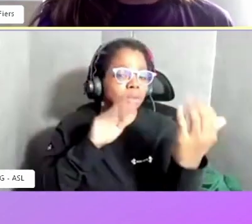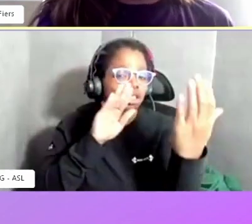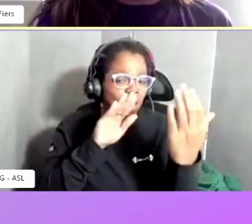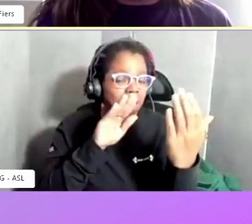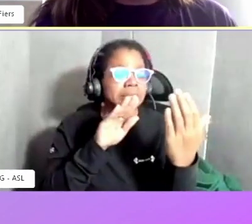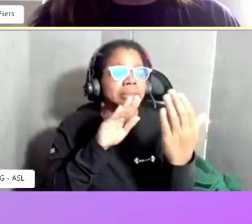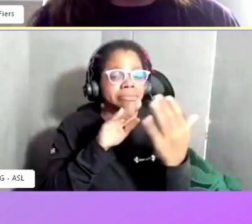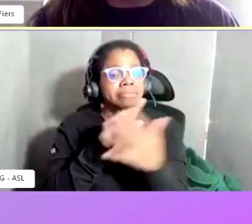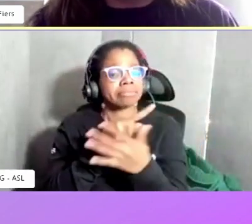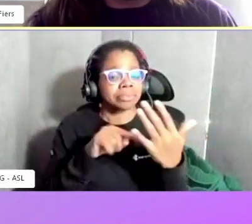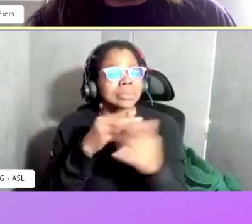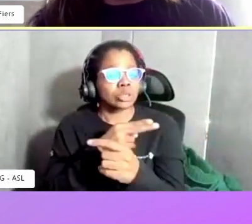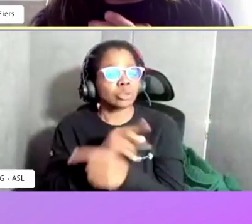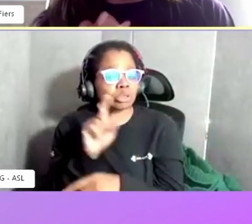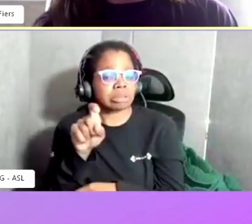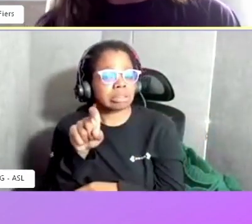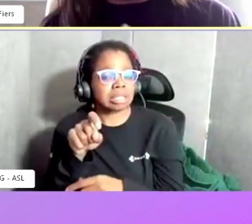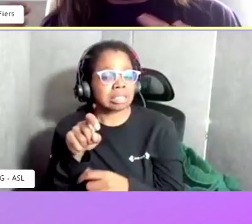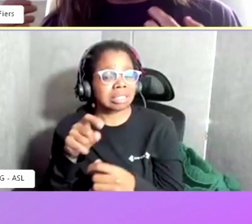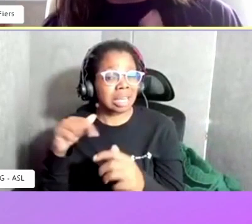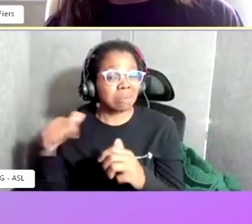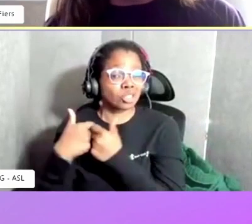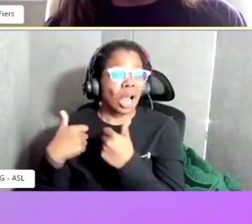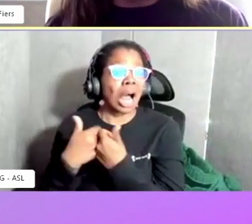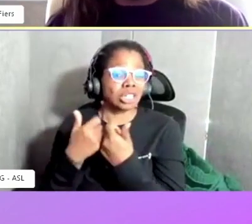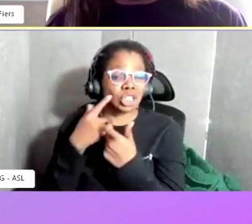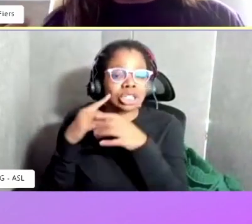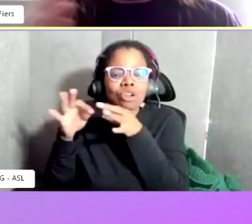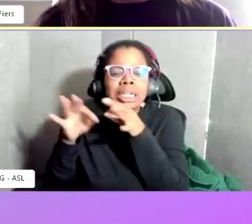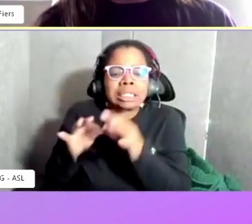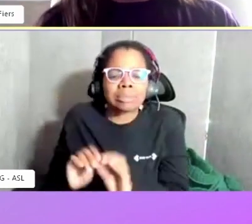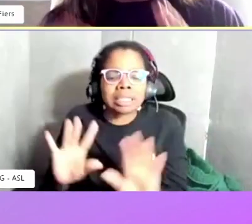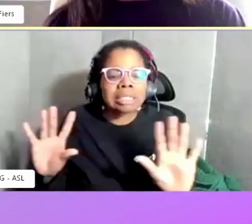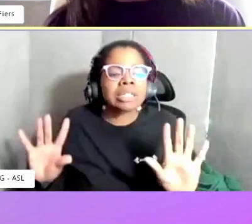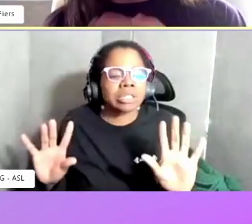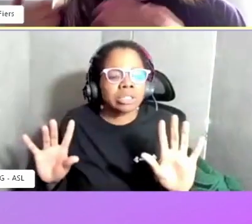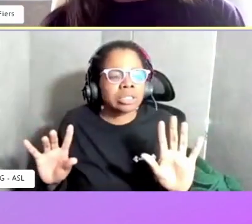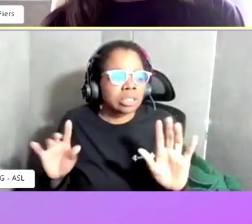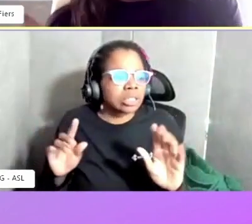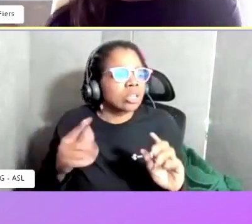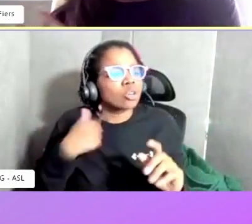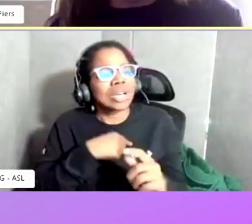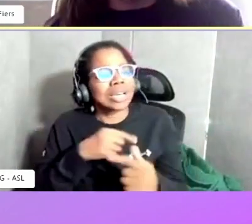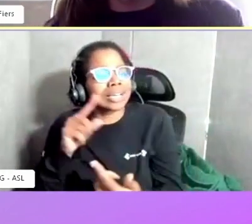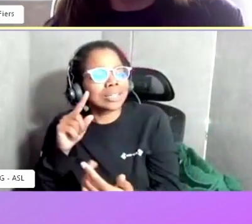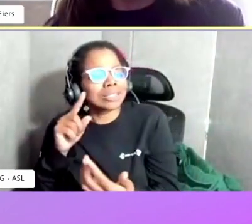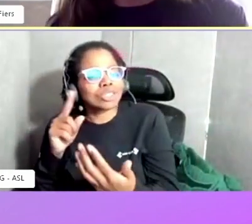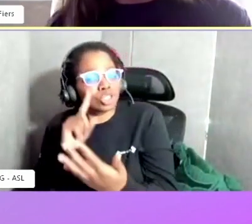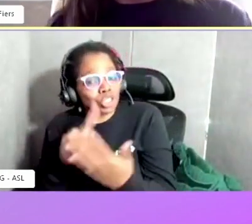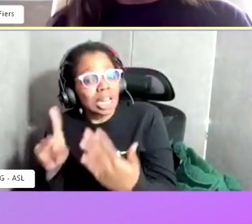these user needs that have been challenging to define. We can check and we know these things